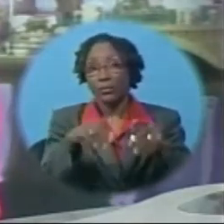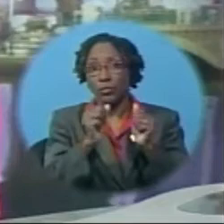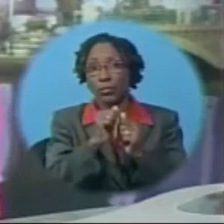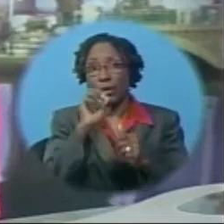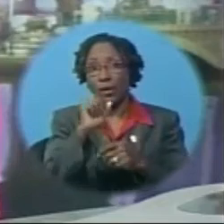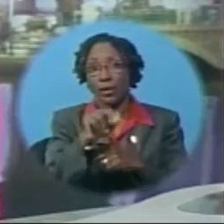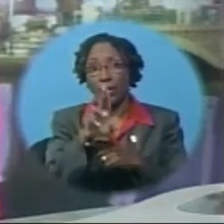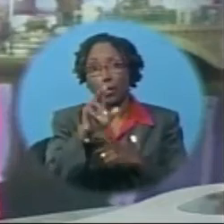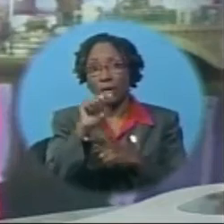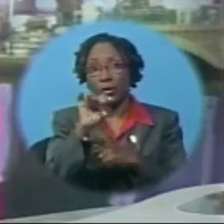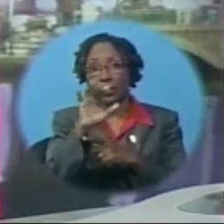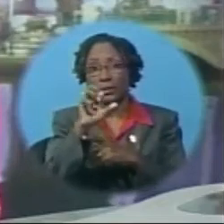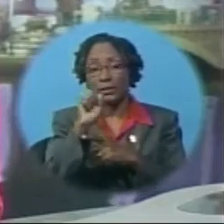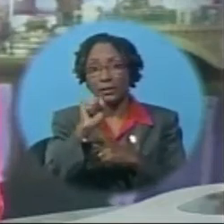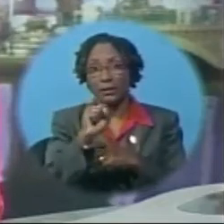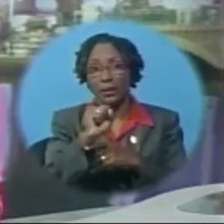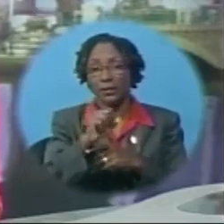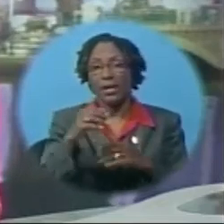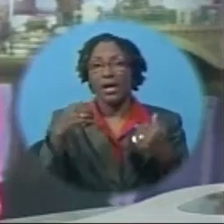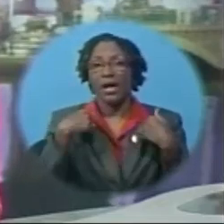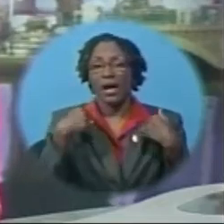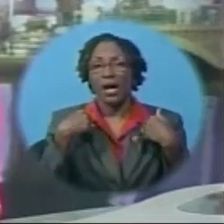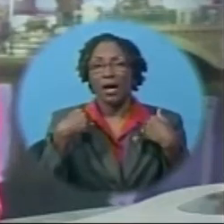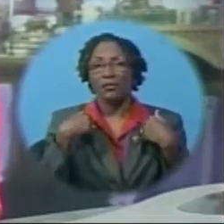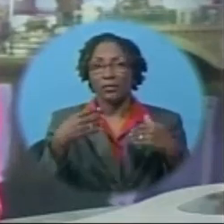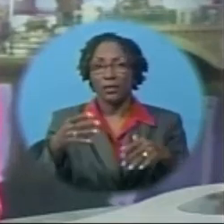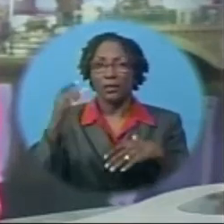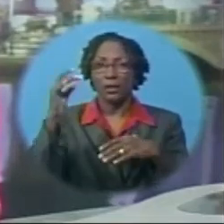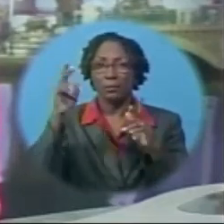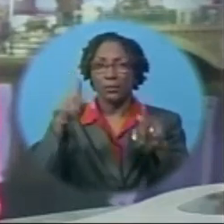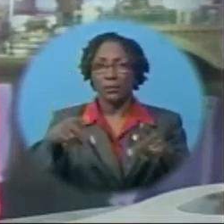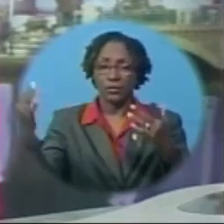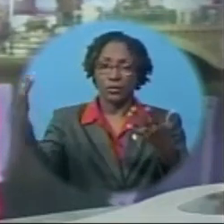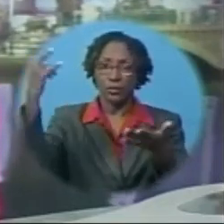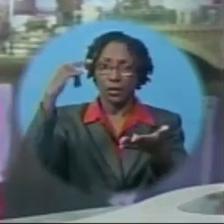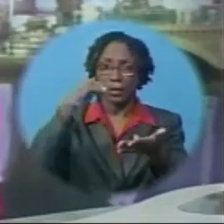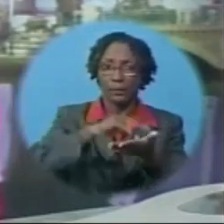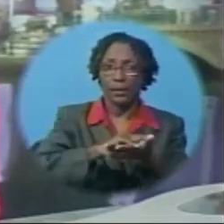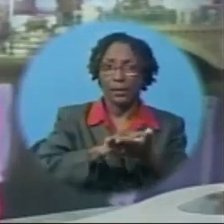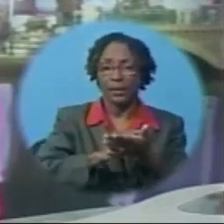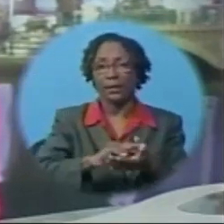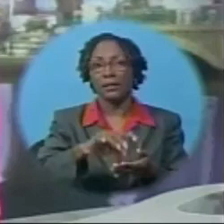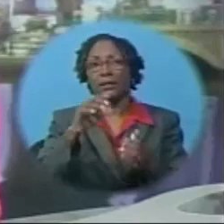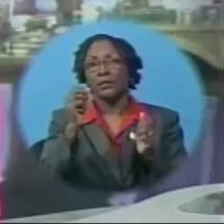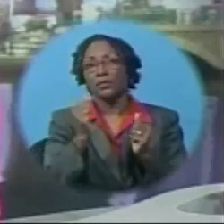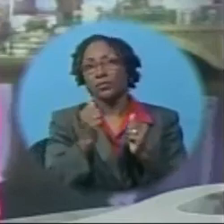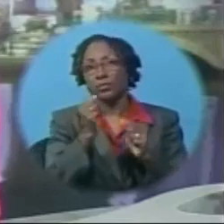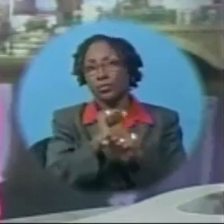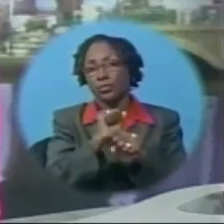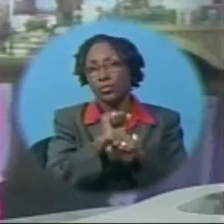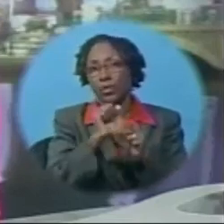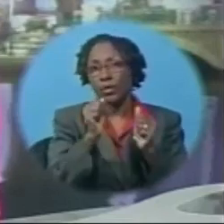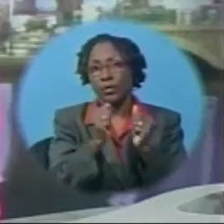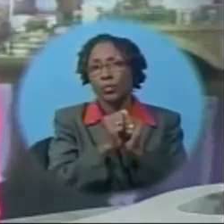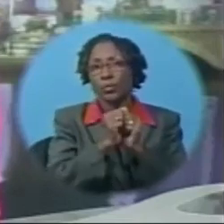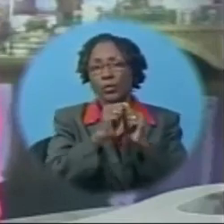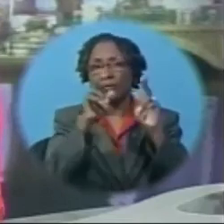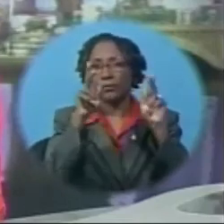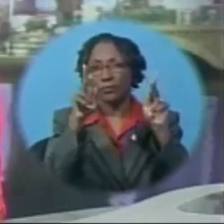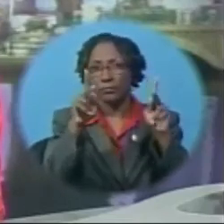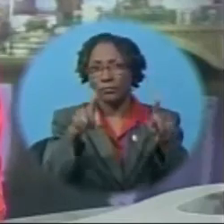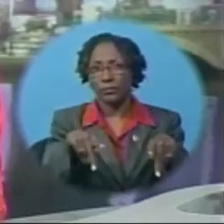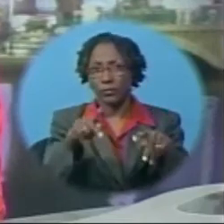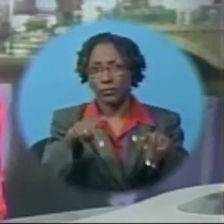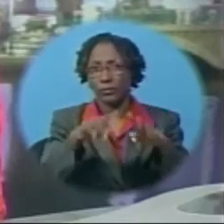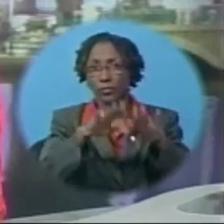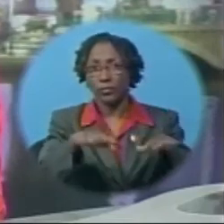biomedical and hyperbaric clinic. Deborah Thompson-Smith, one of the directors of the charity, says the international understanding of autism